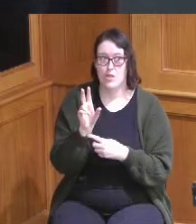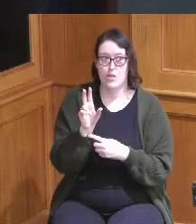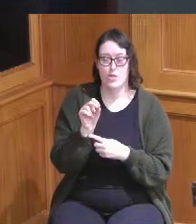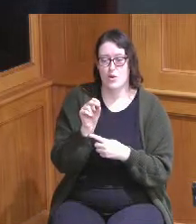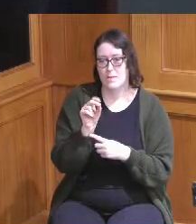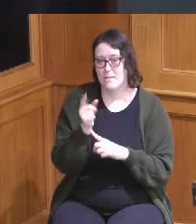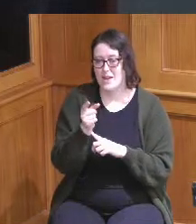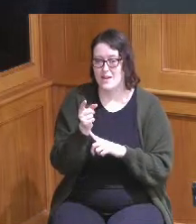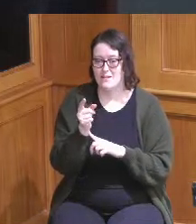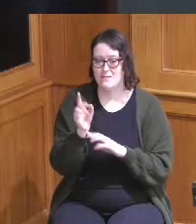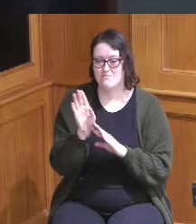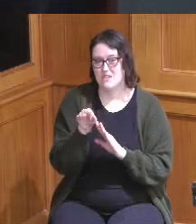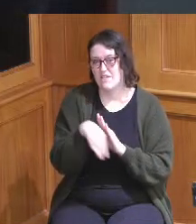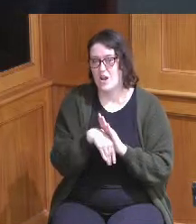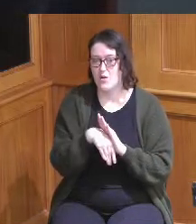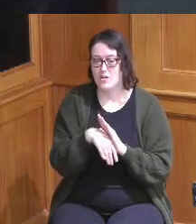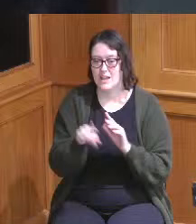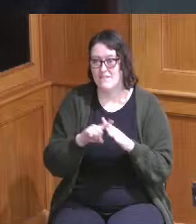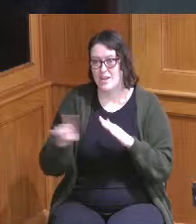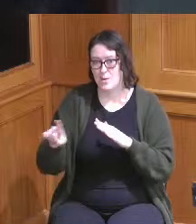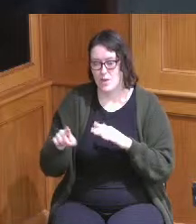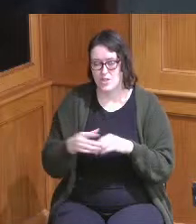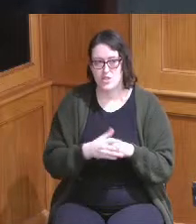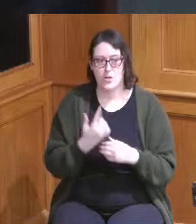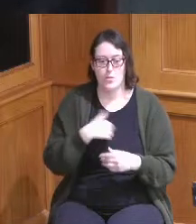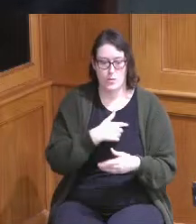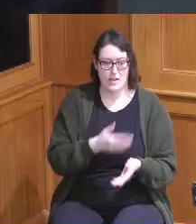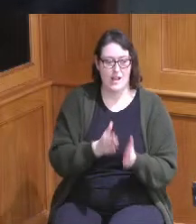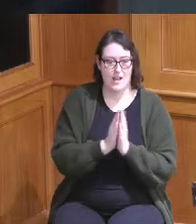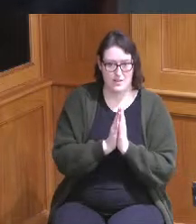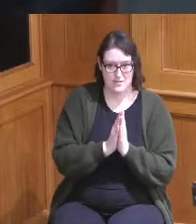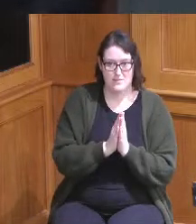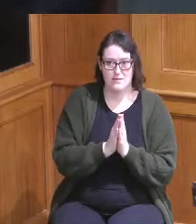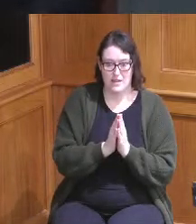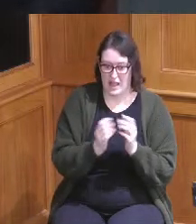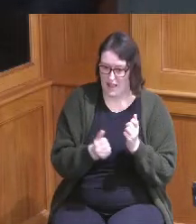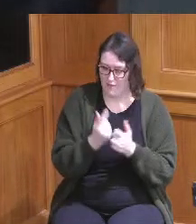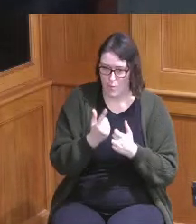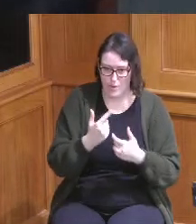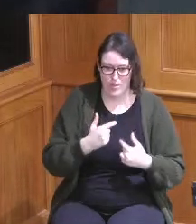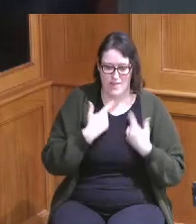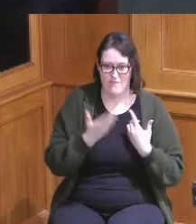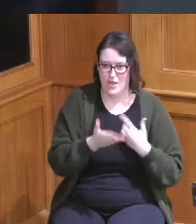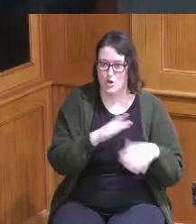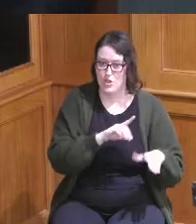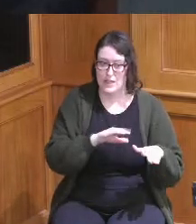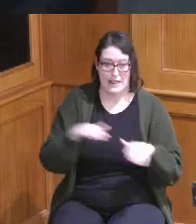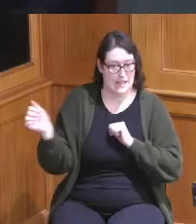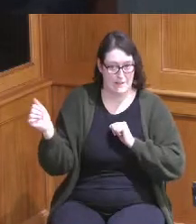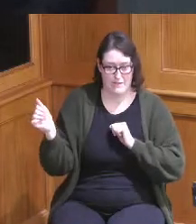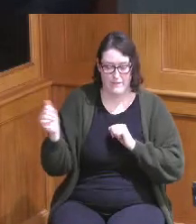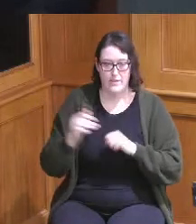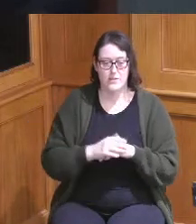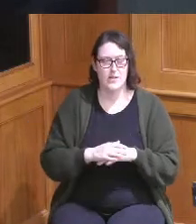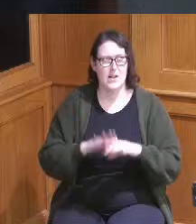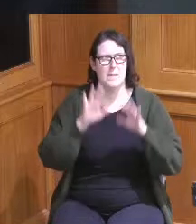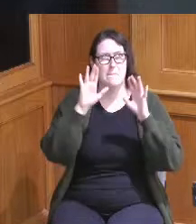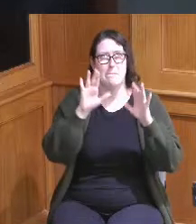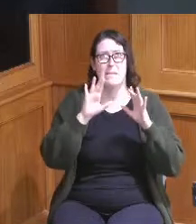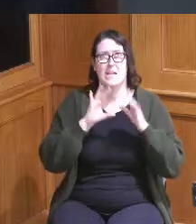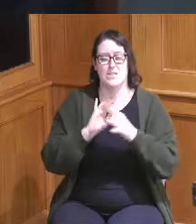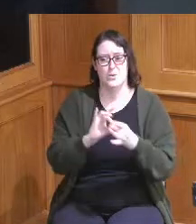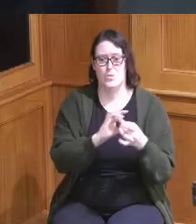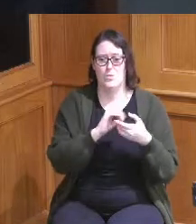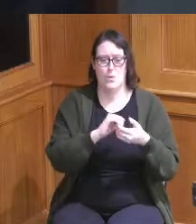evacuation, and we then put out that order that requests to residents that they evacuate the area. And then with that, we had phenomenal cooperation from the communities